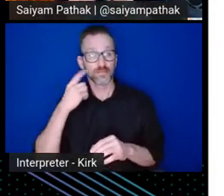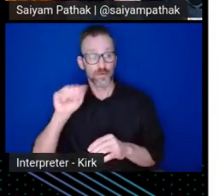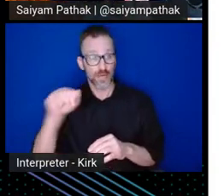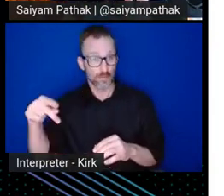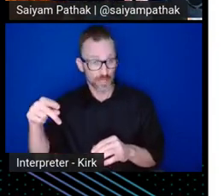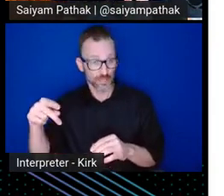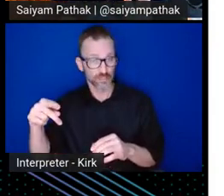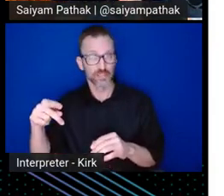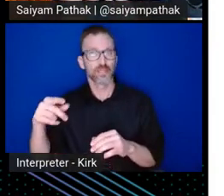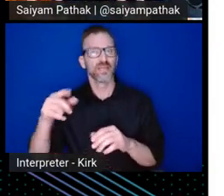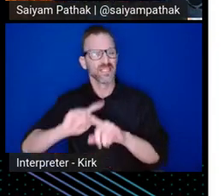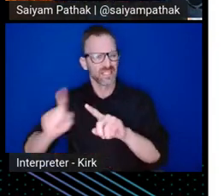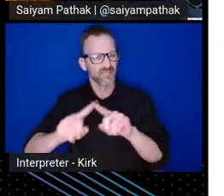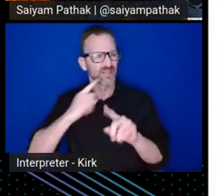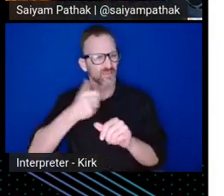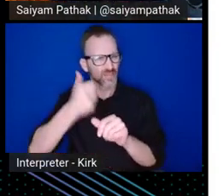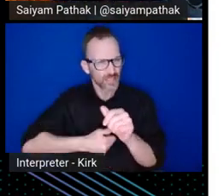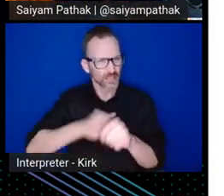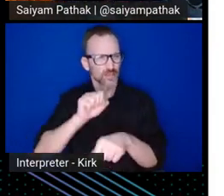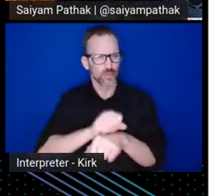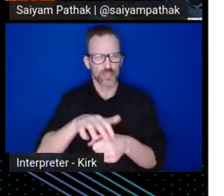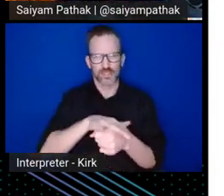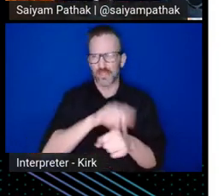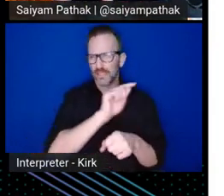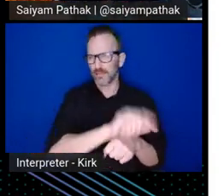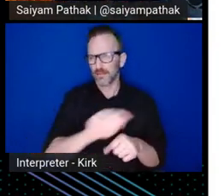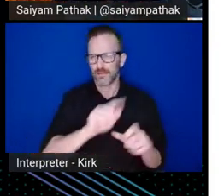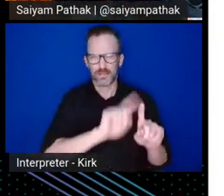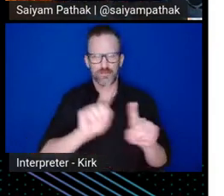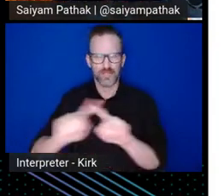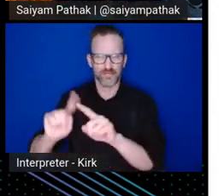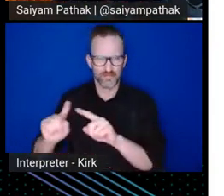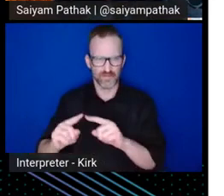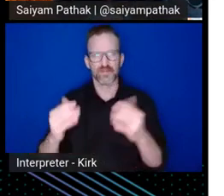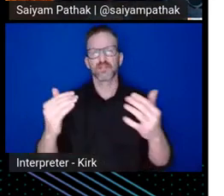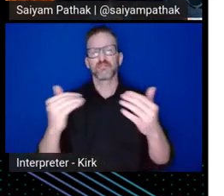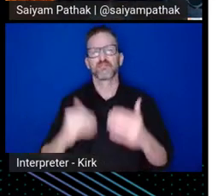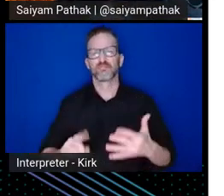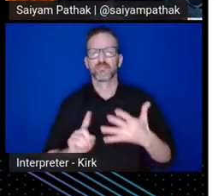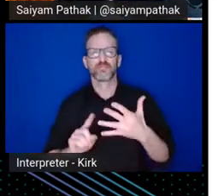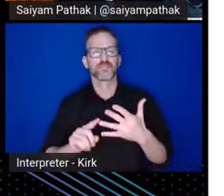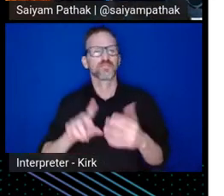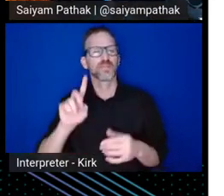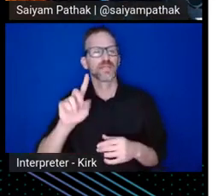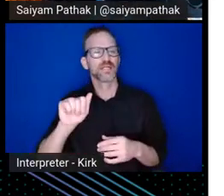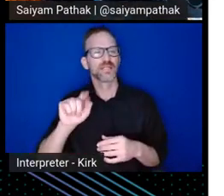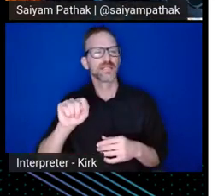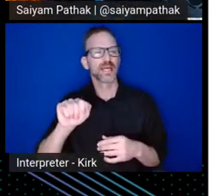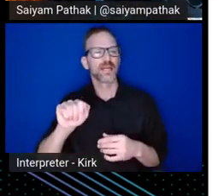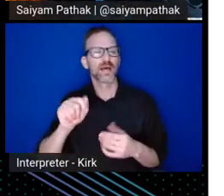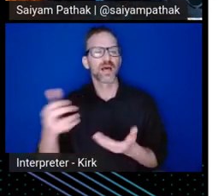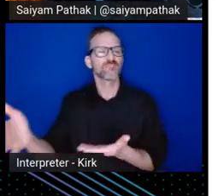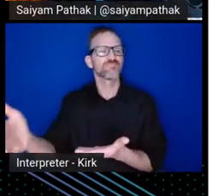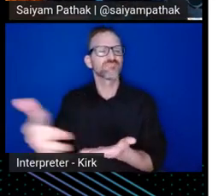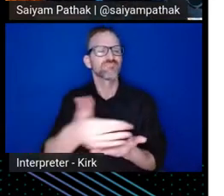per workspace. That can be a very simple example. Data fetching. So you can have